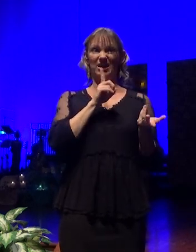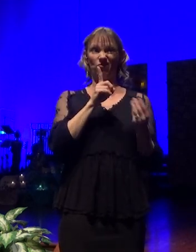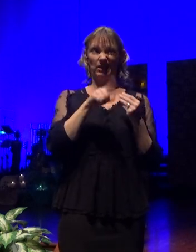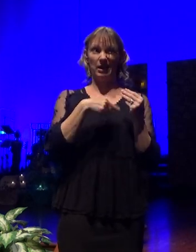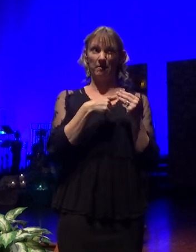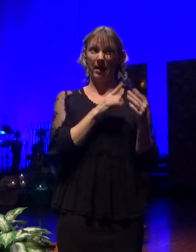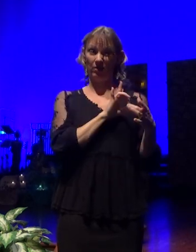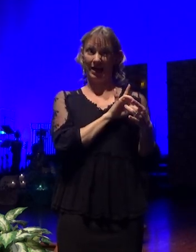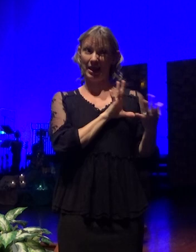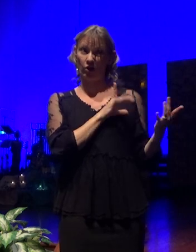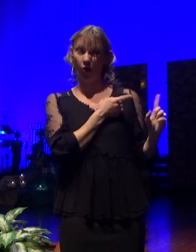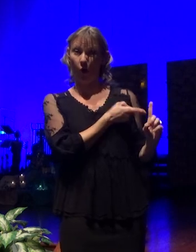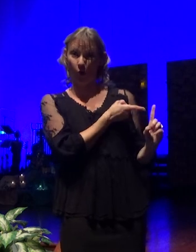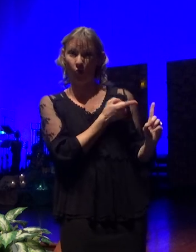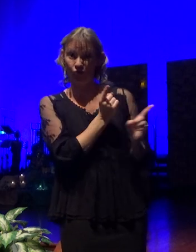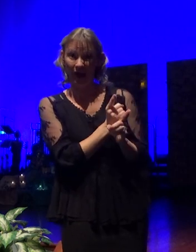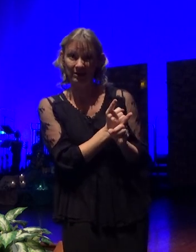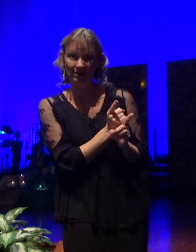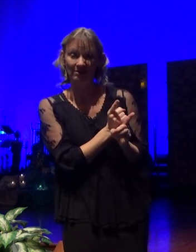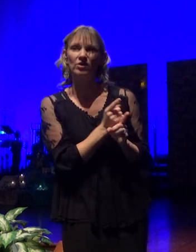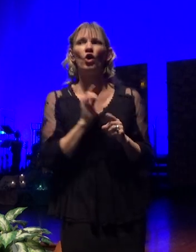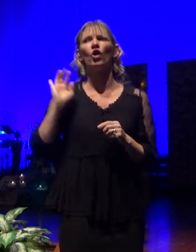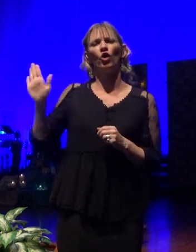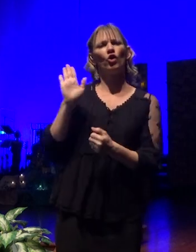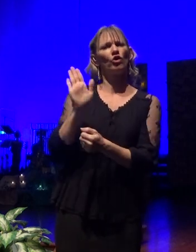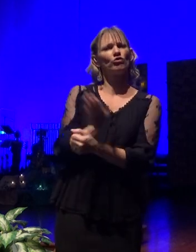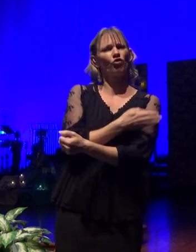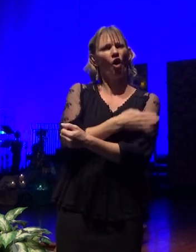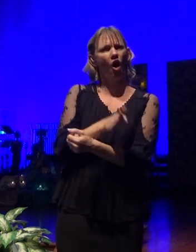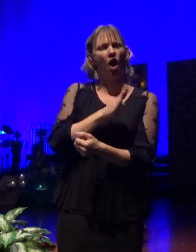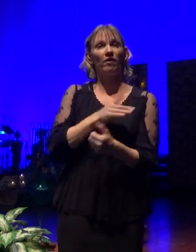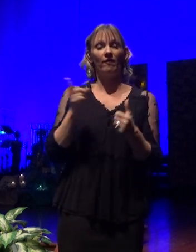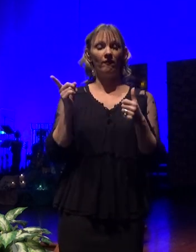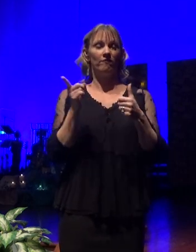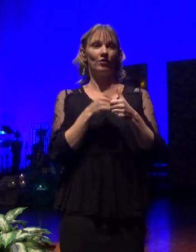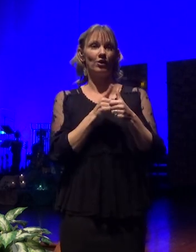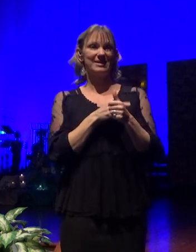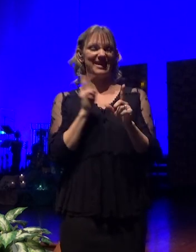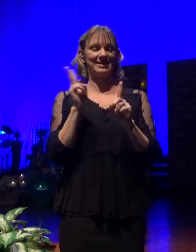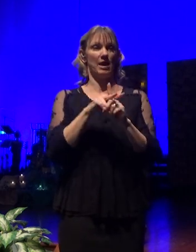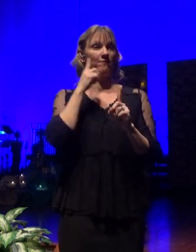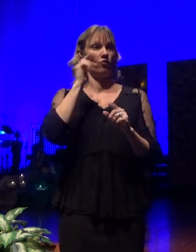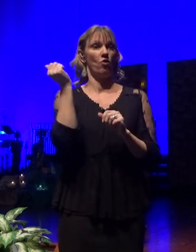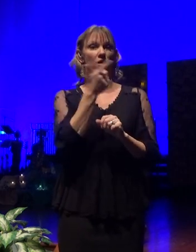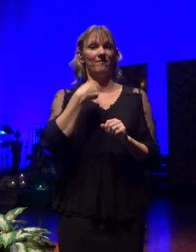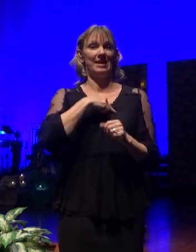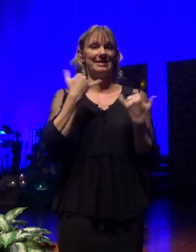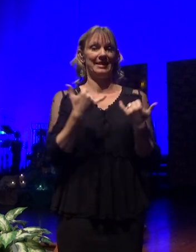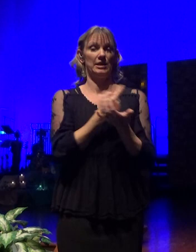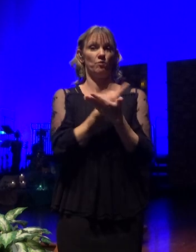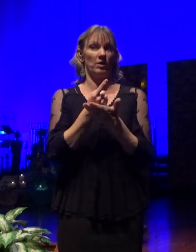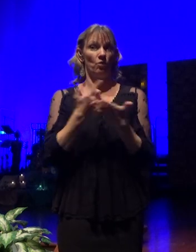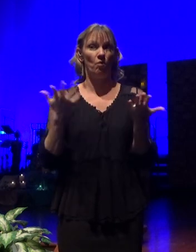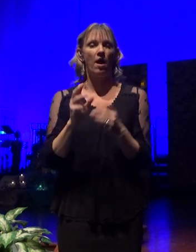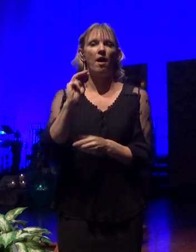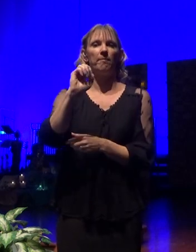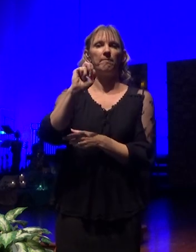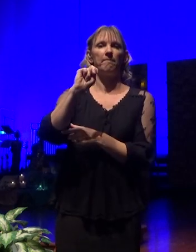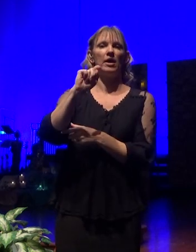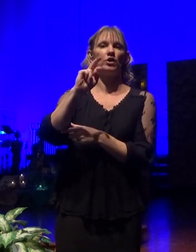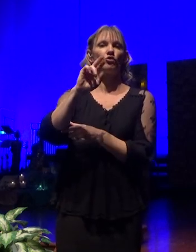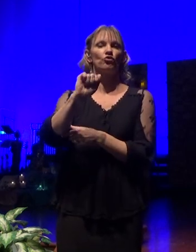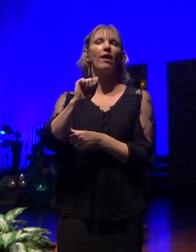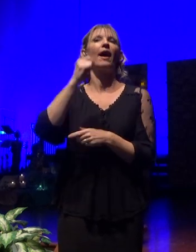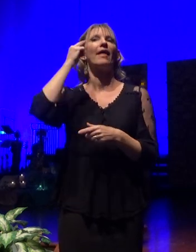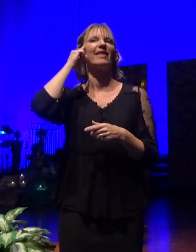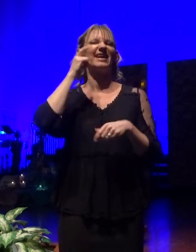isn't it? So her song, first assignment for us all this week, is the mantra, I think it's time for the letting